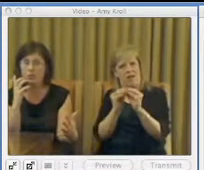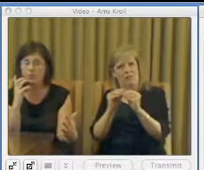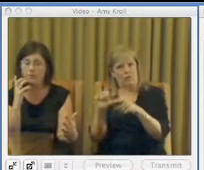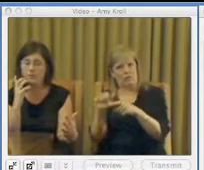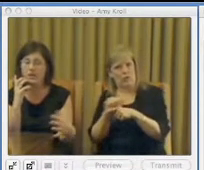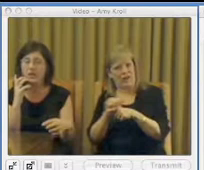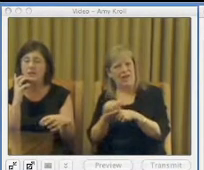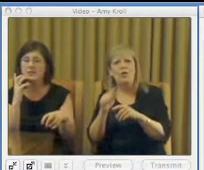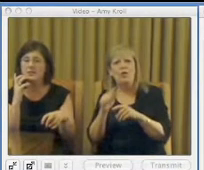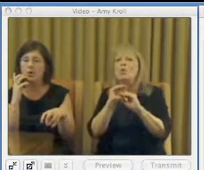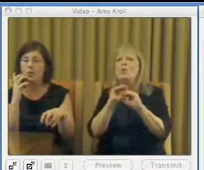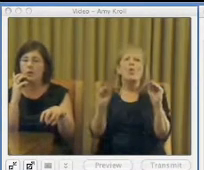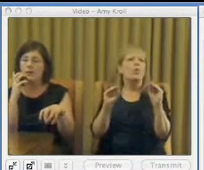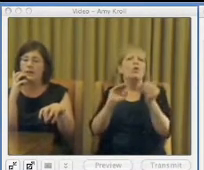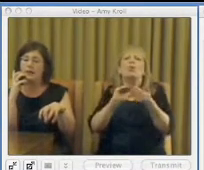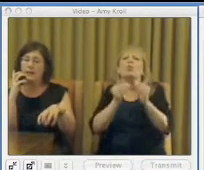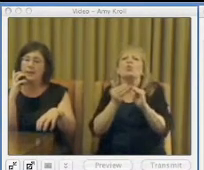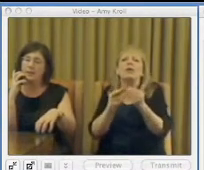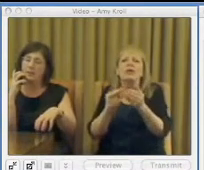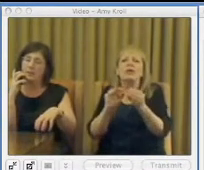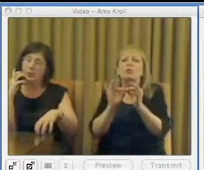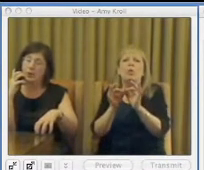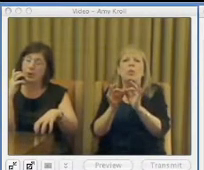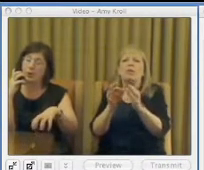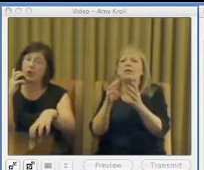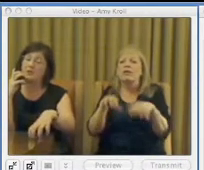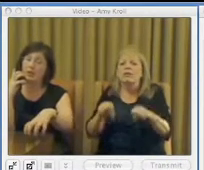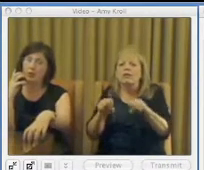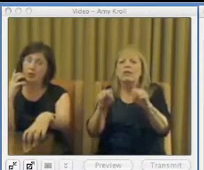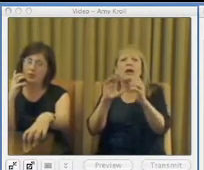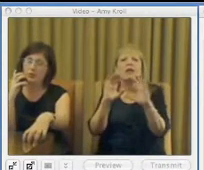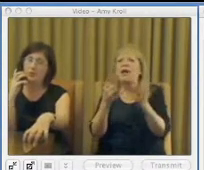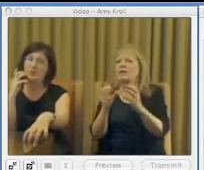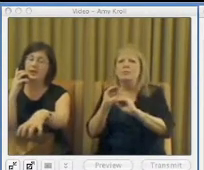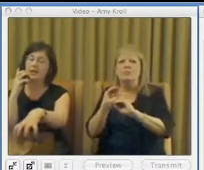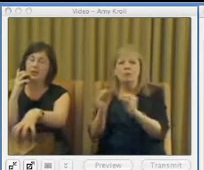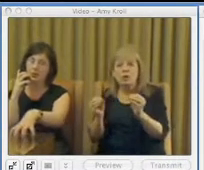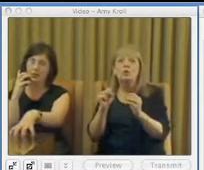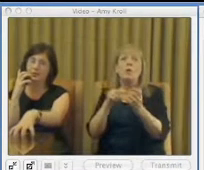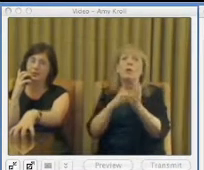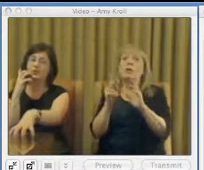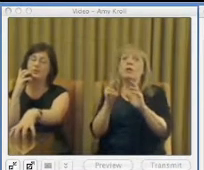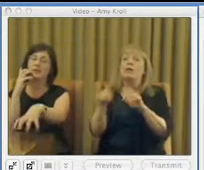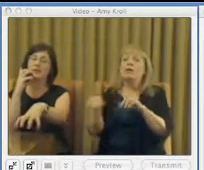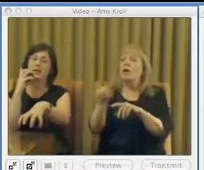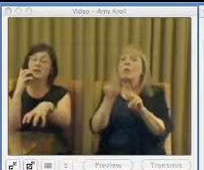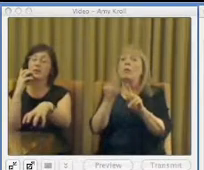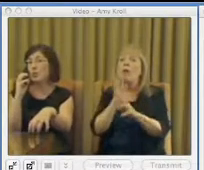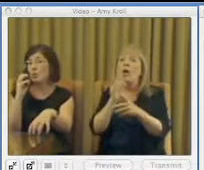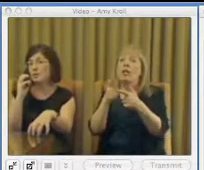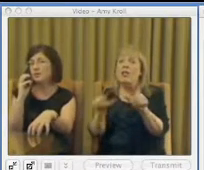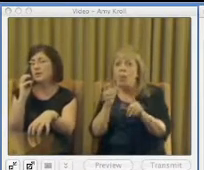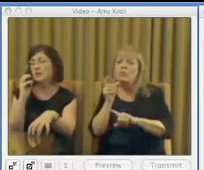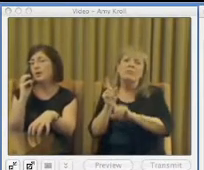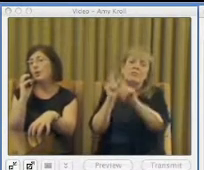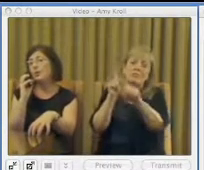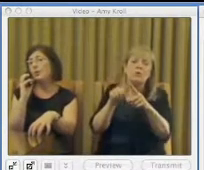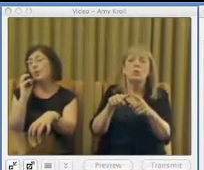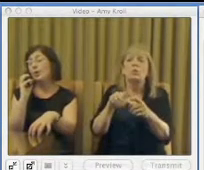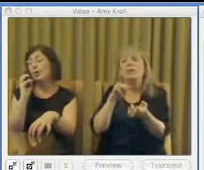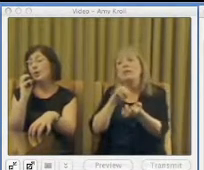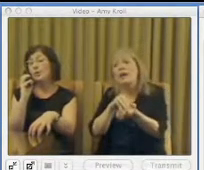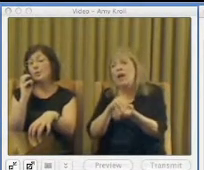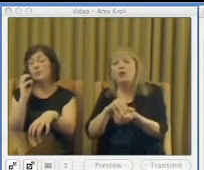community interpreting course that you could do. So that meant that people that were interpreting in hospitals and in doctors' surgeries and